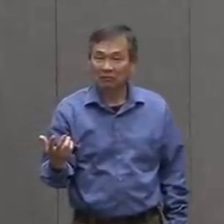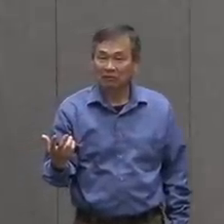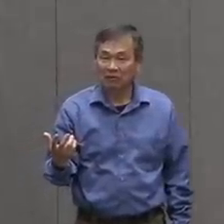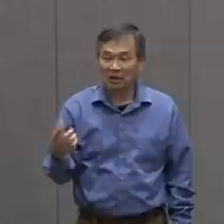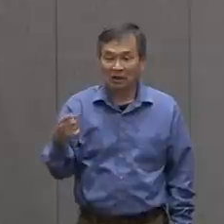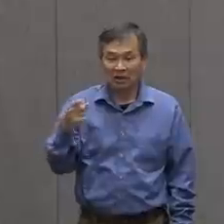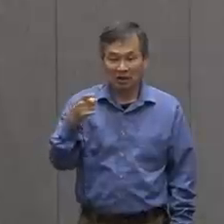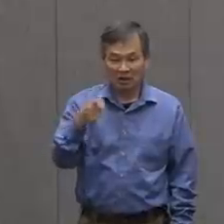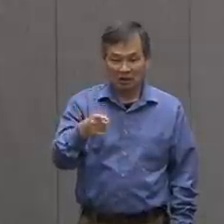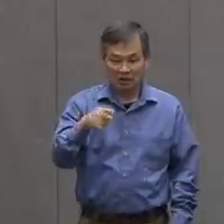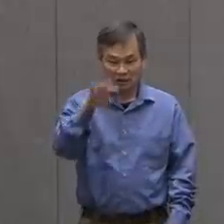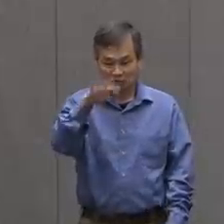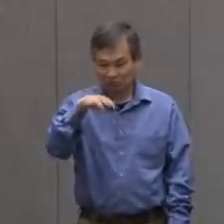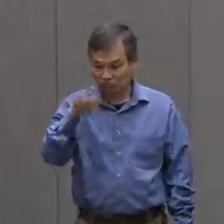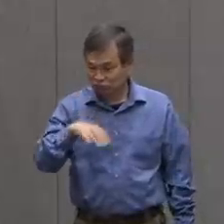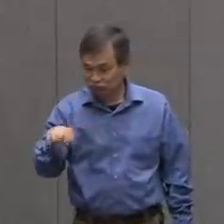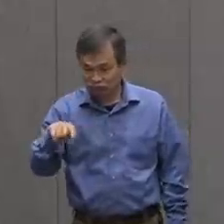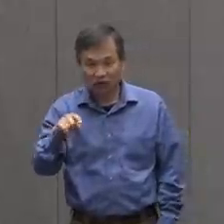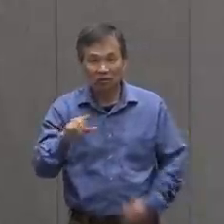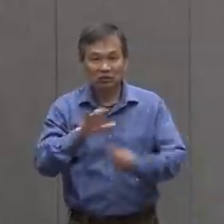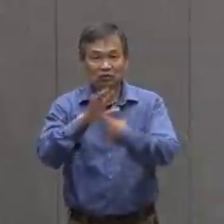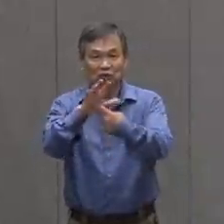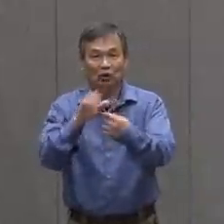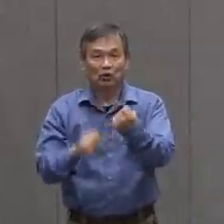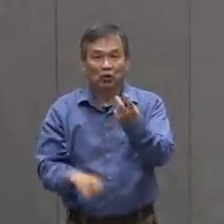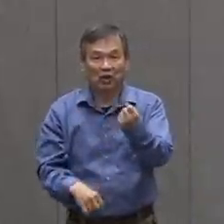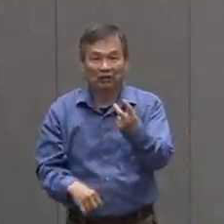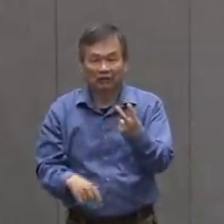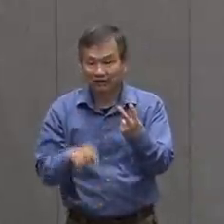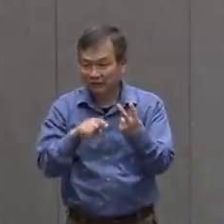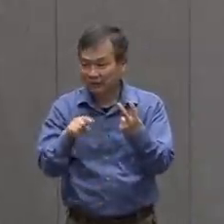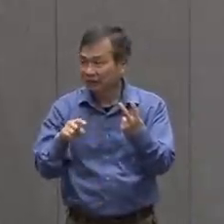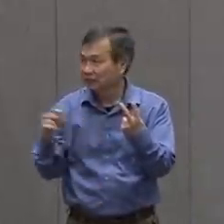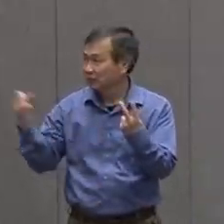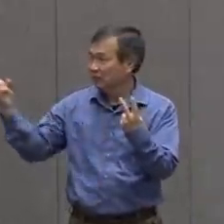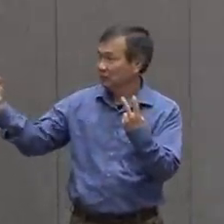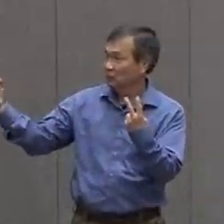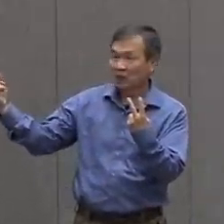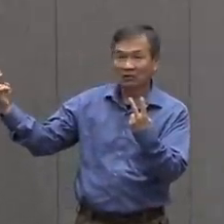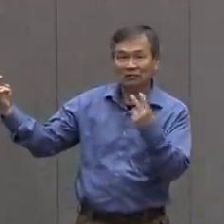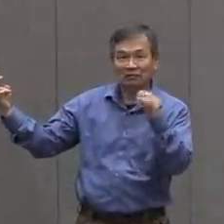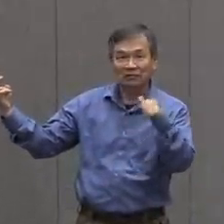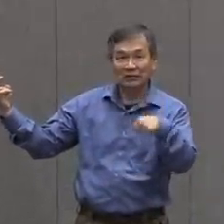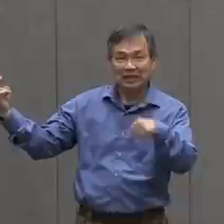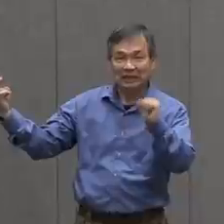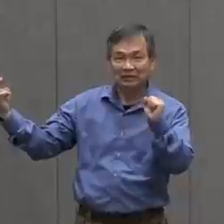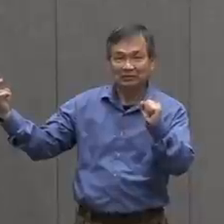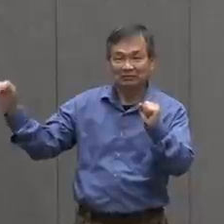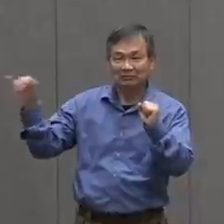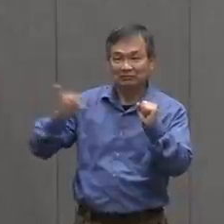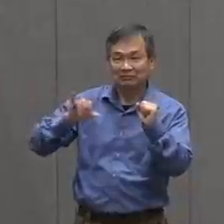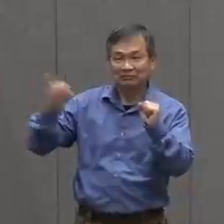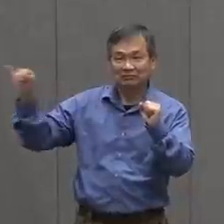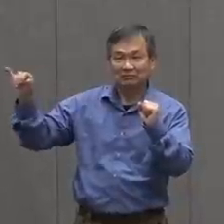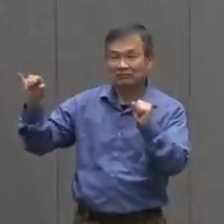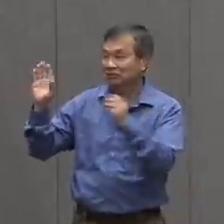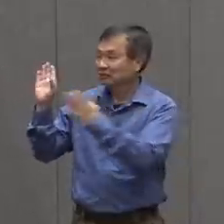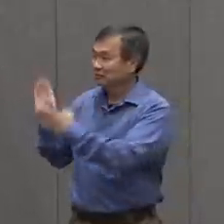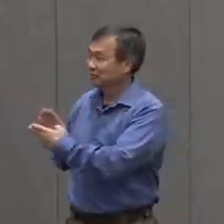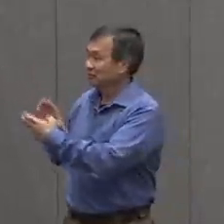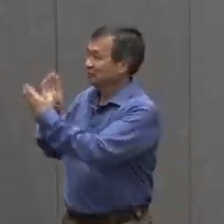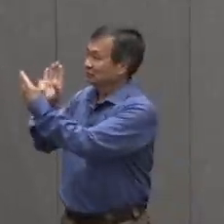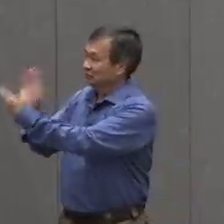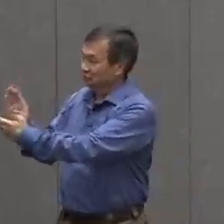Do these tally marks show the number 12? Yes, 12 tally marks.